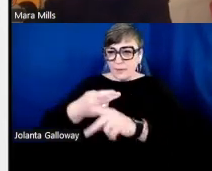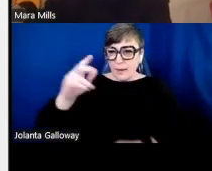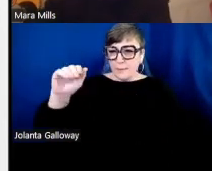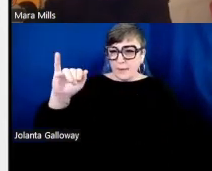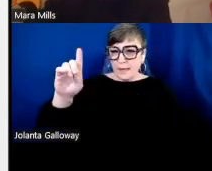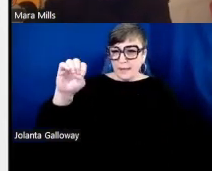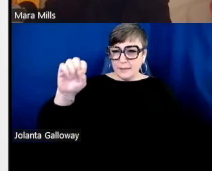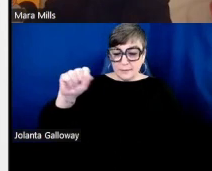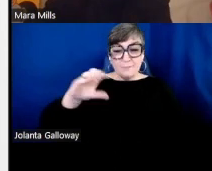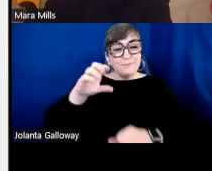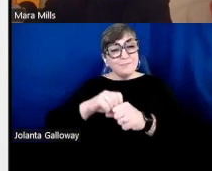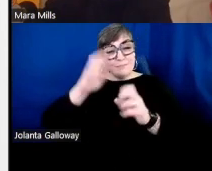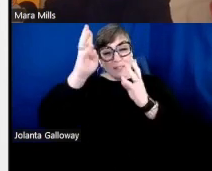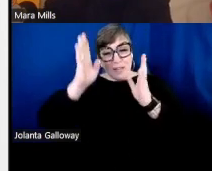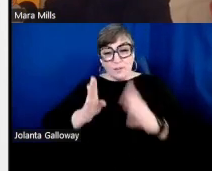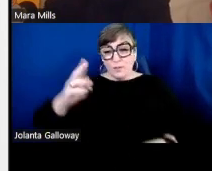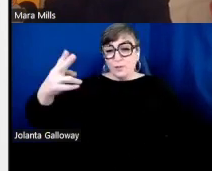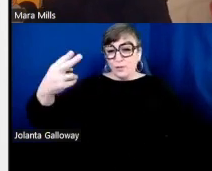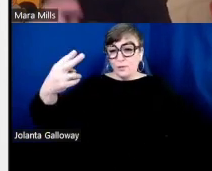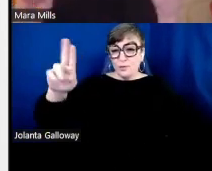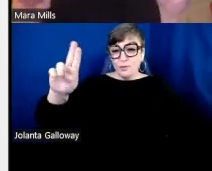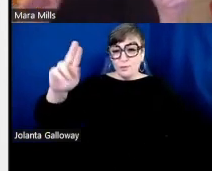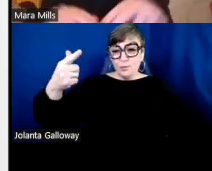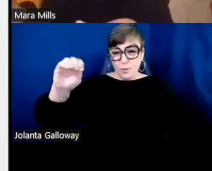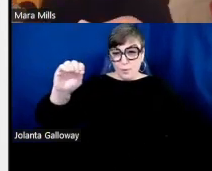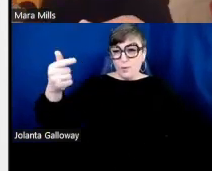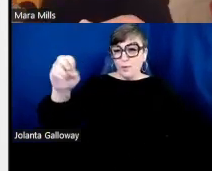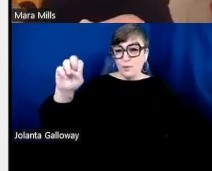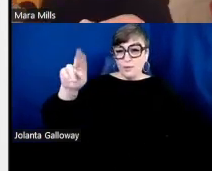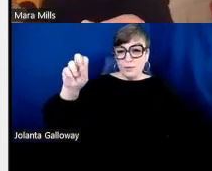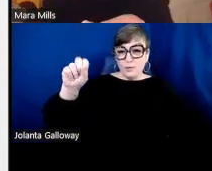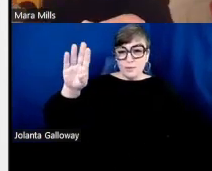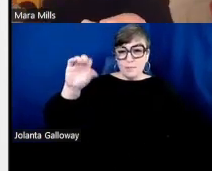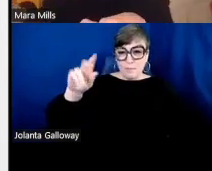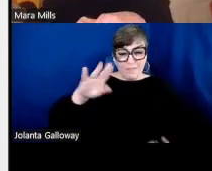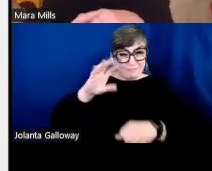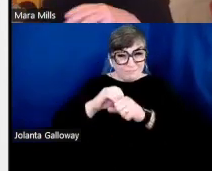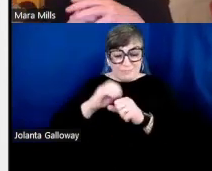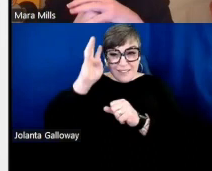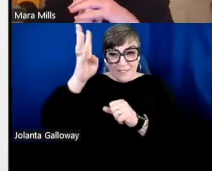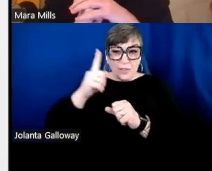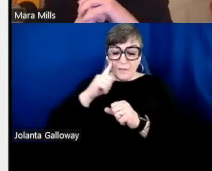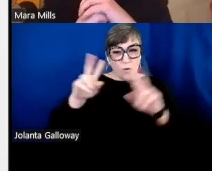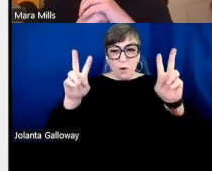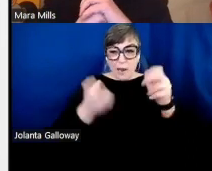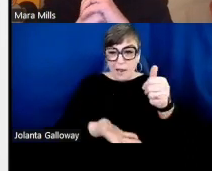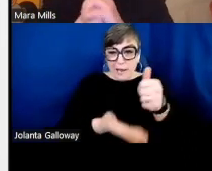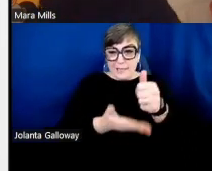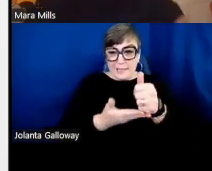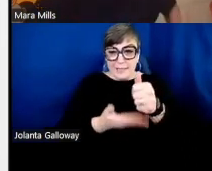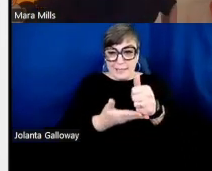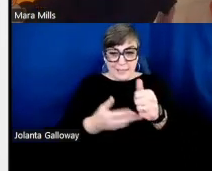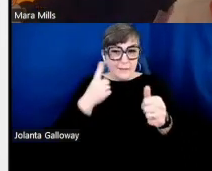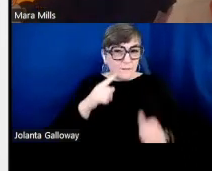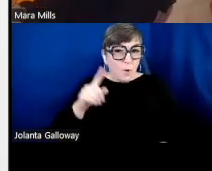gernsbach in january 1920 regarding one of his quote inventions for assisting the hearing of deaf persons mr